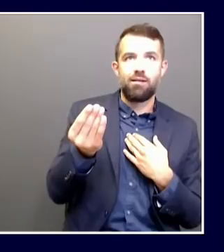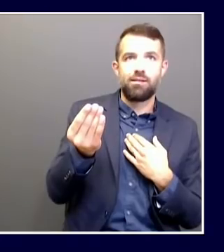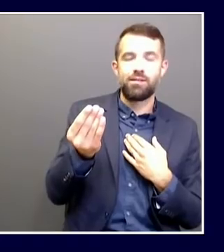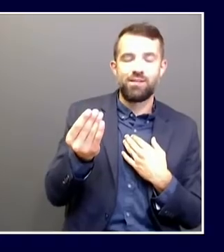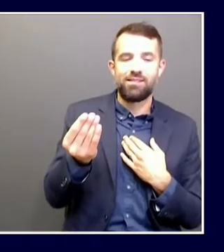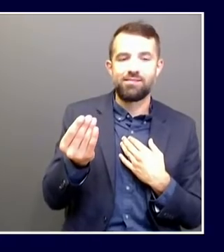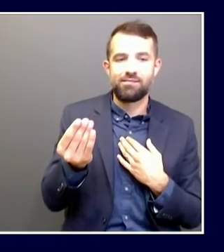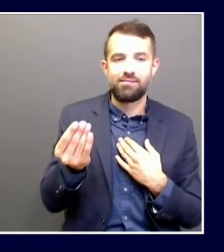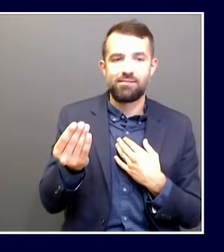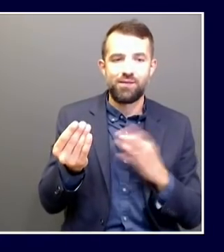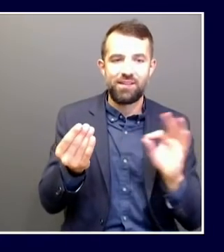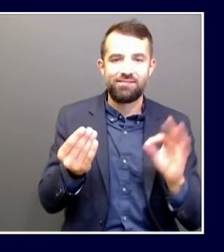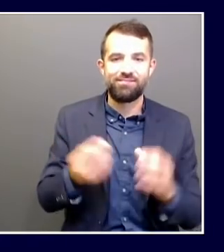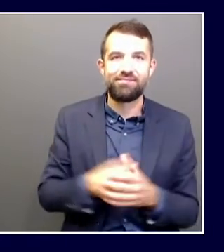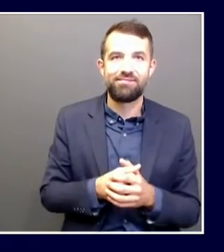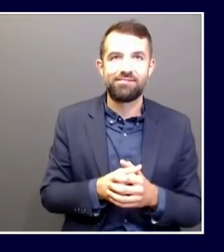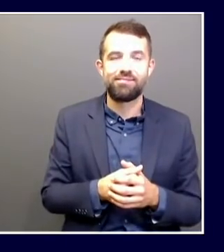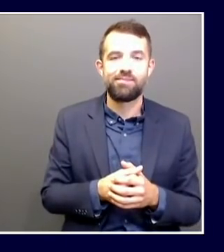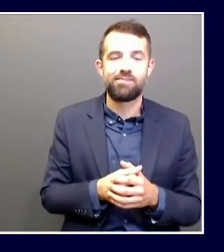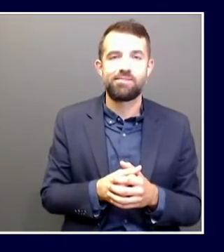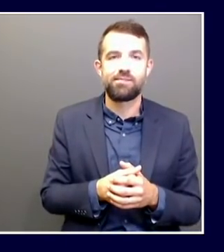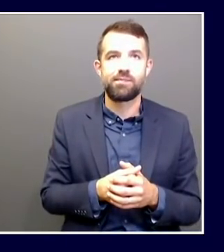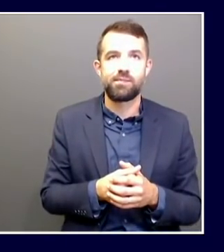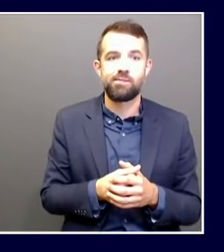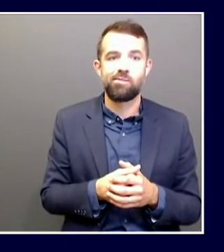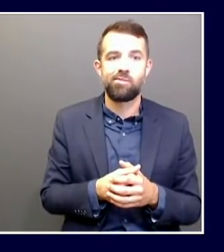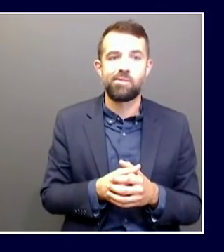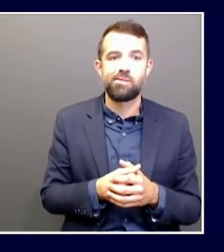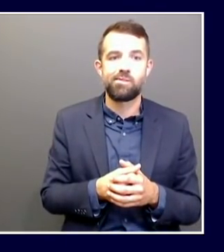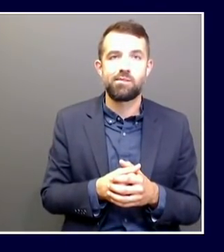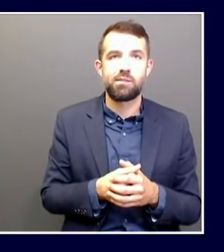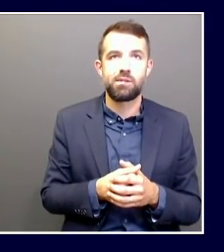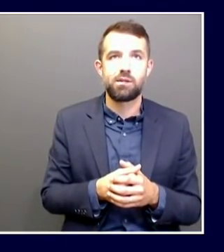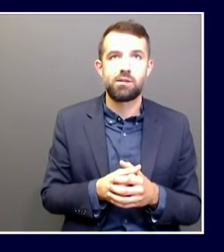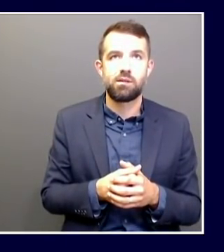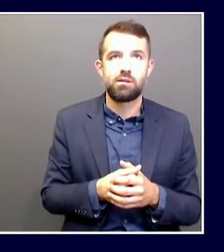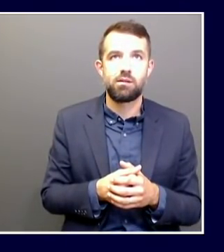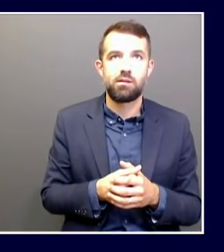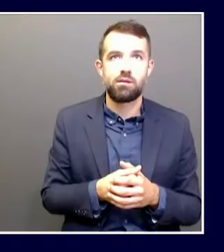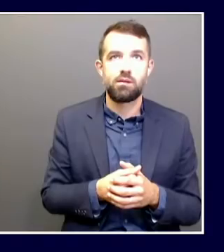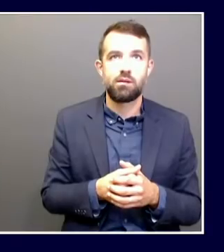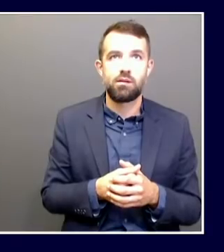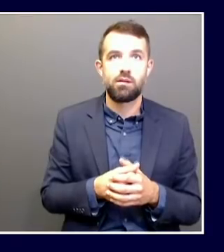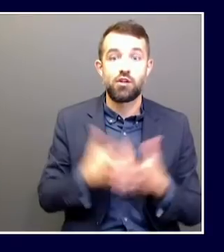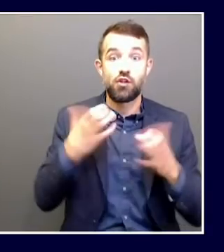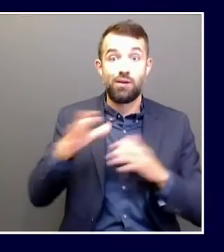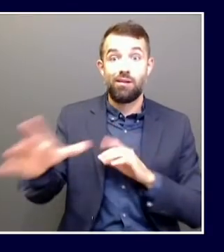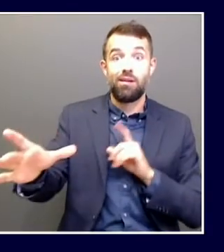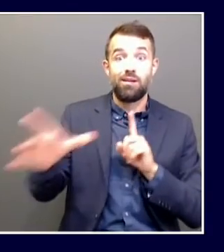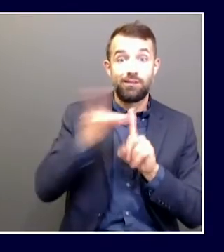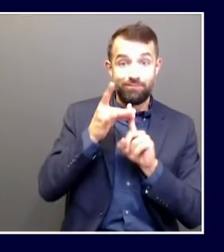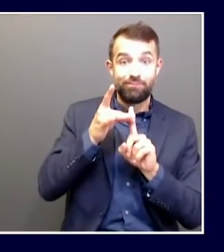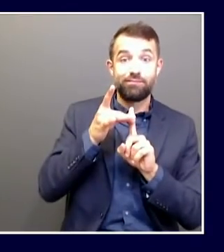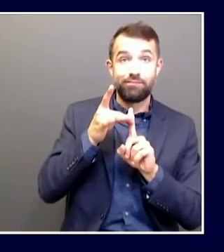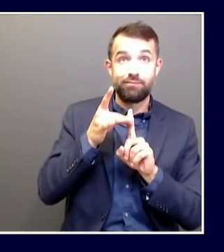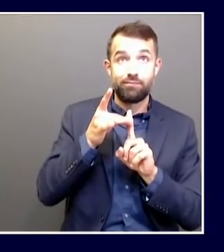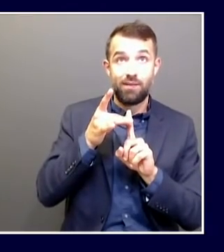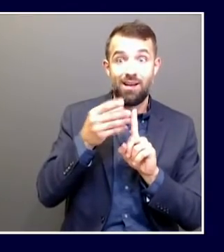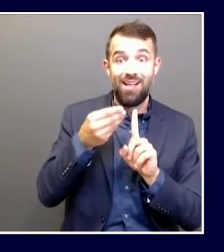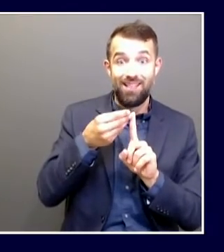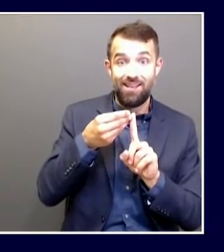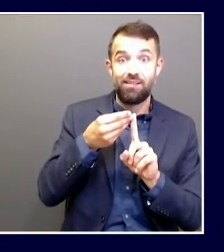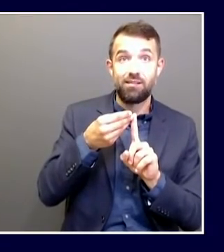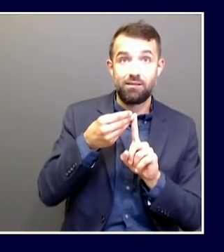translate that one or interpret that one. The likelihood that that degree of virus exists in